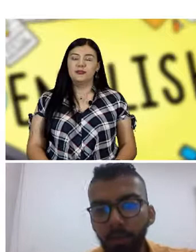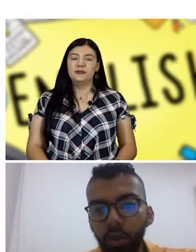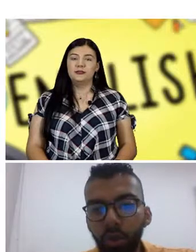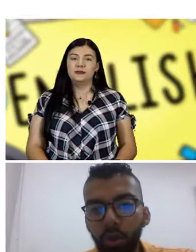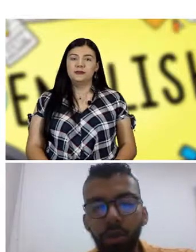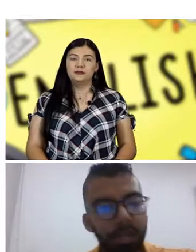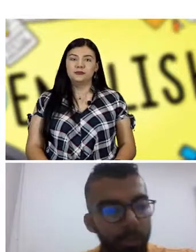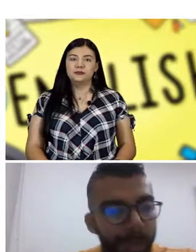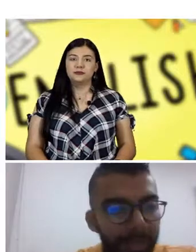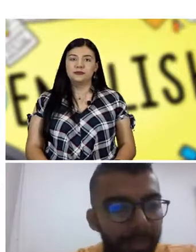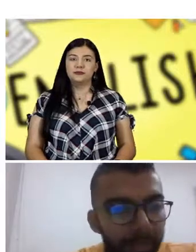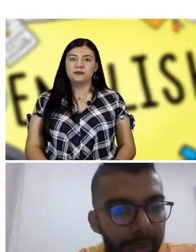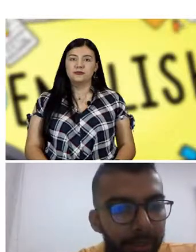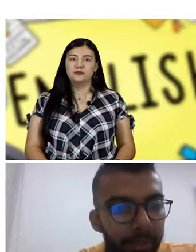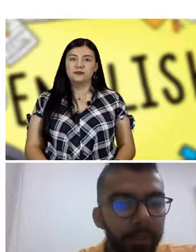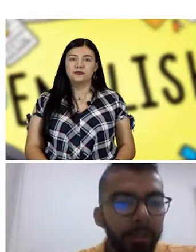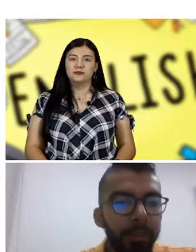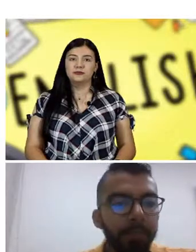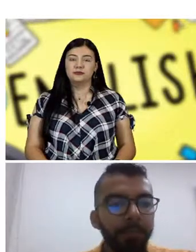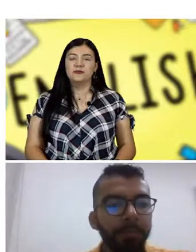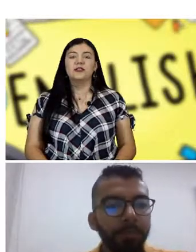Mario, dolor de espalda?